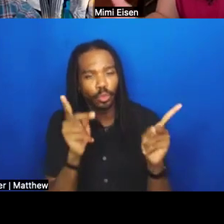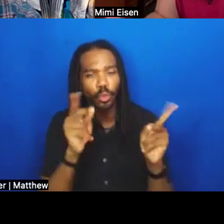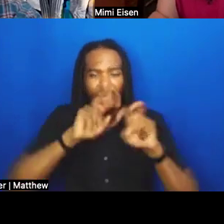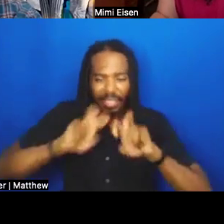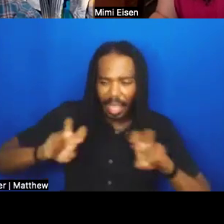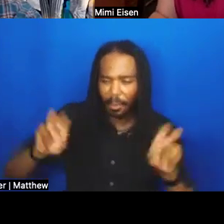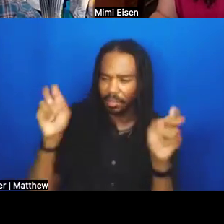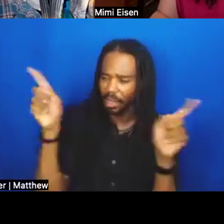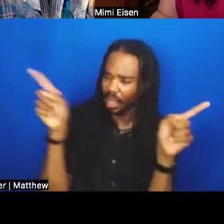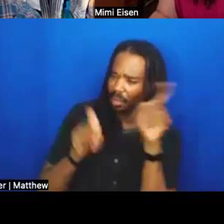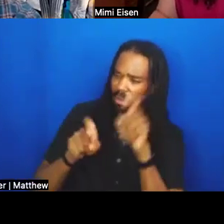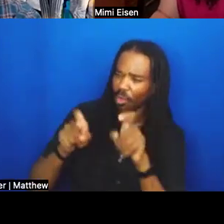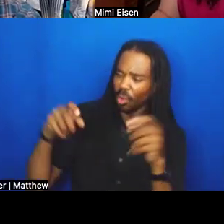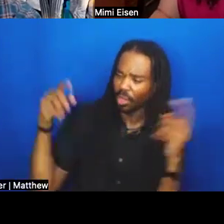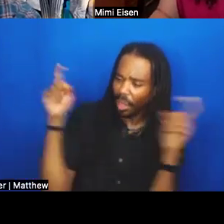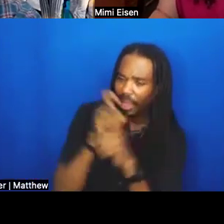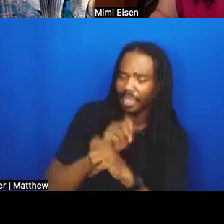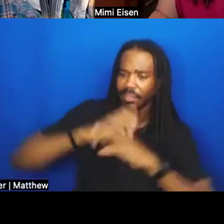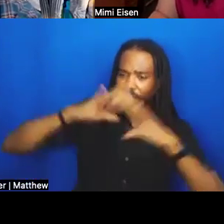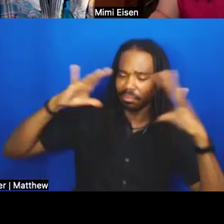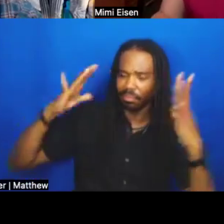grow those sensibilities.